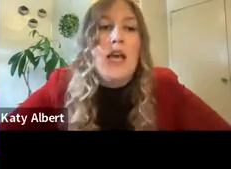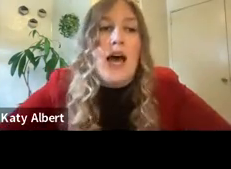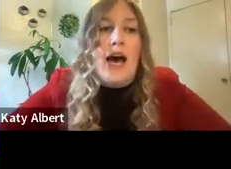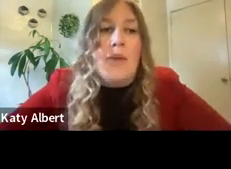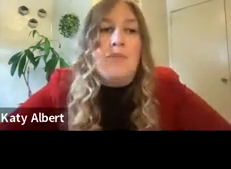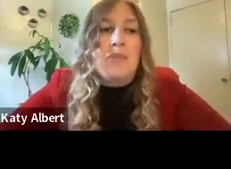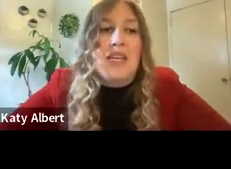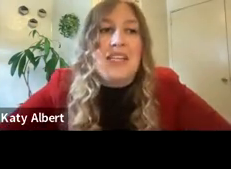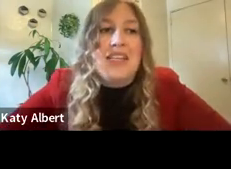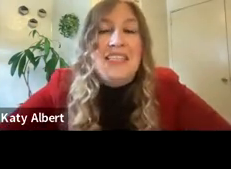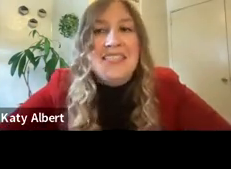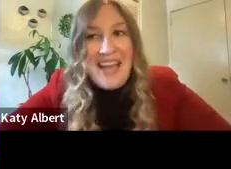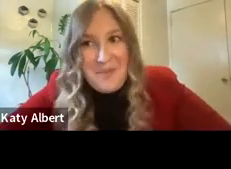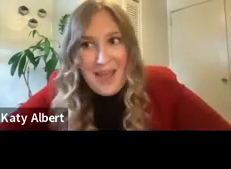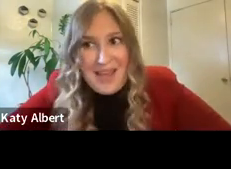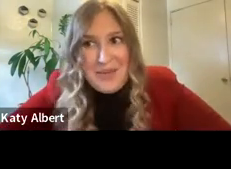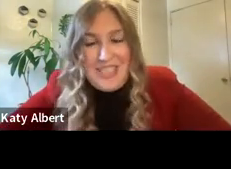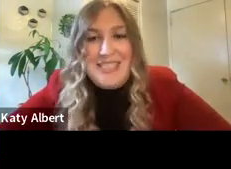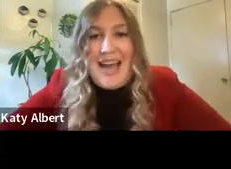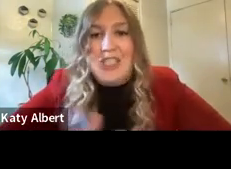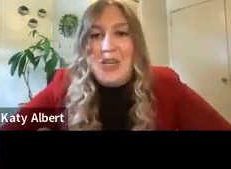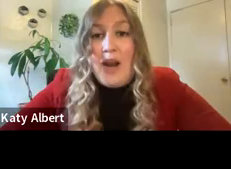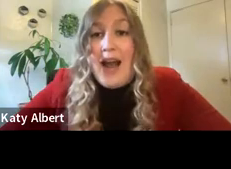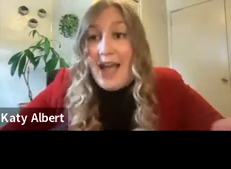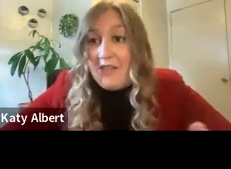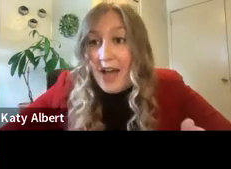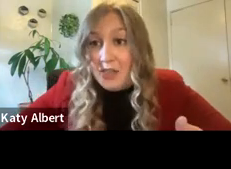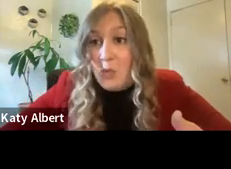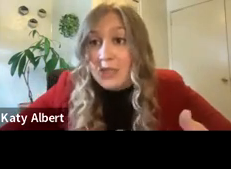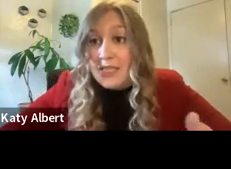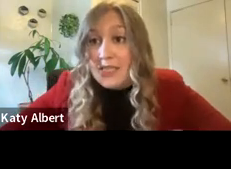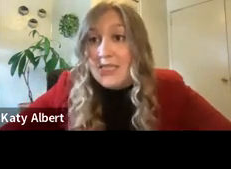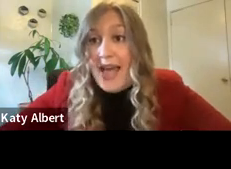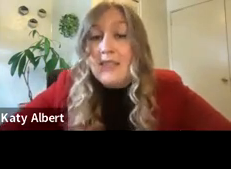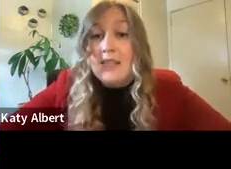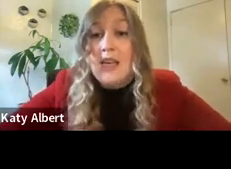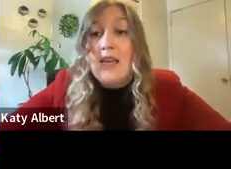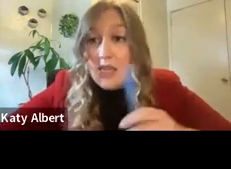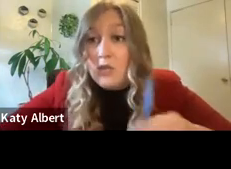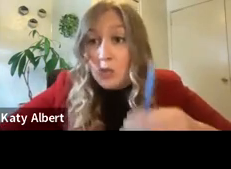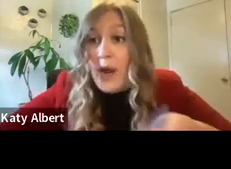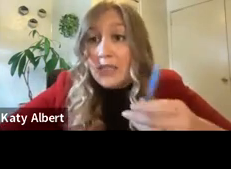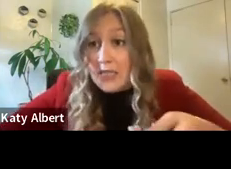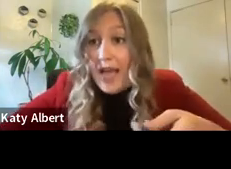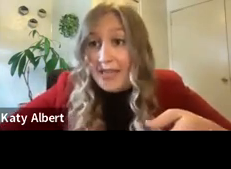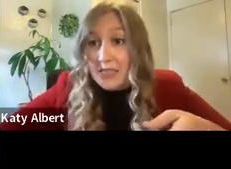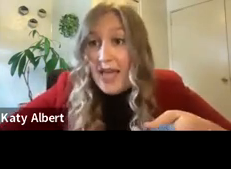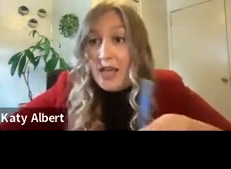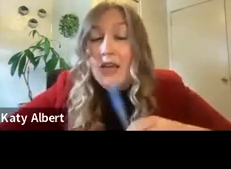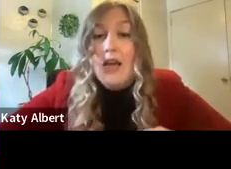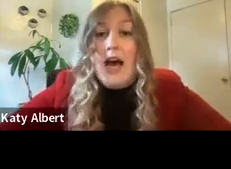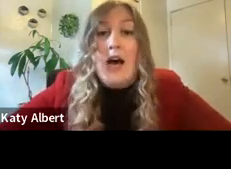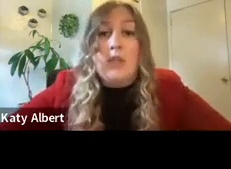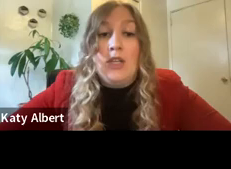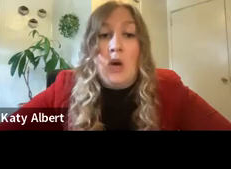it. The second way, which is actually where I find more success, is directly